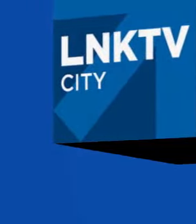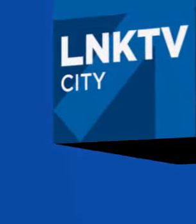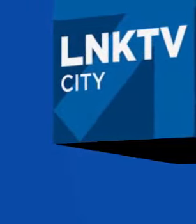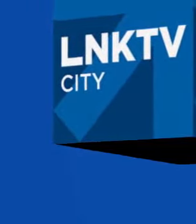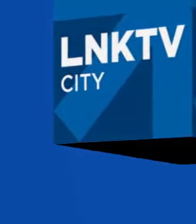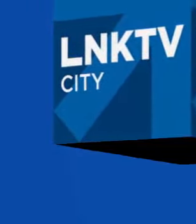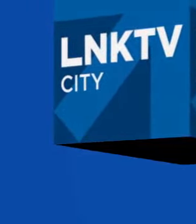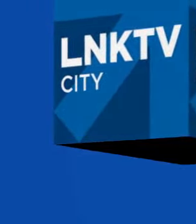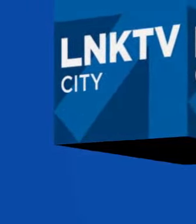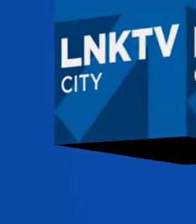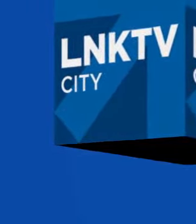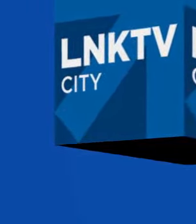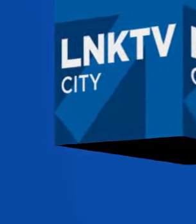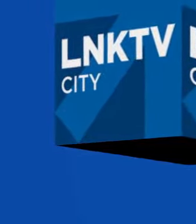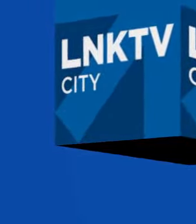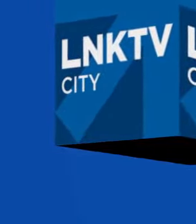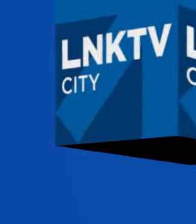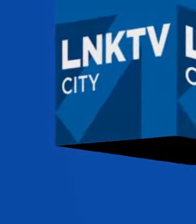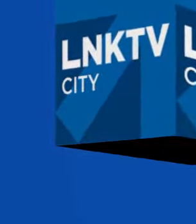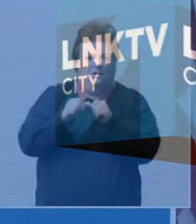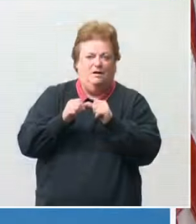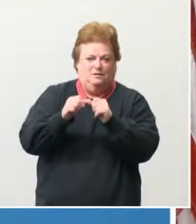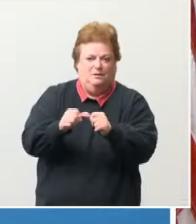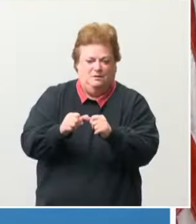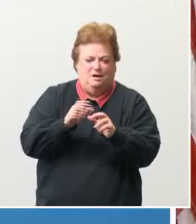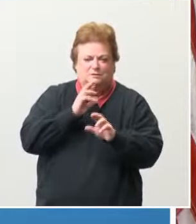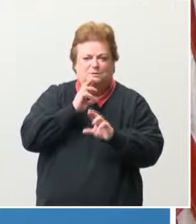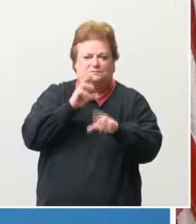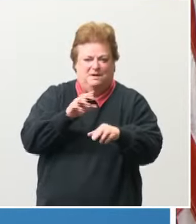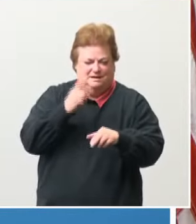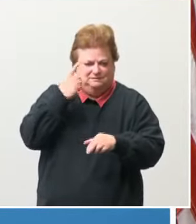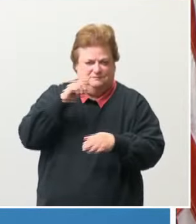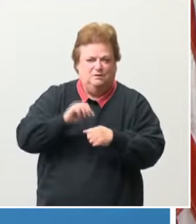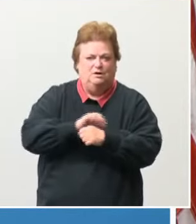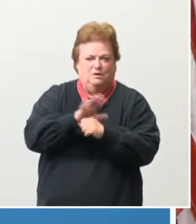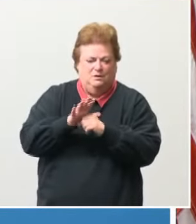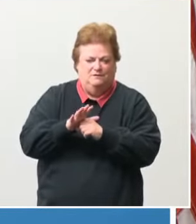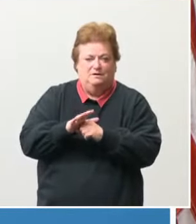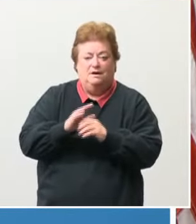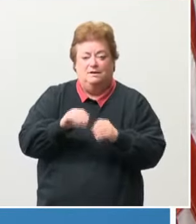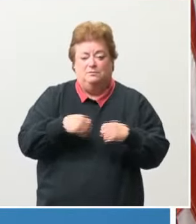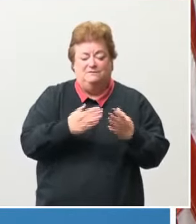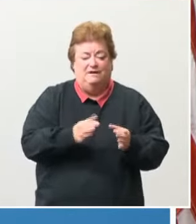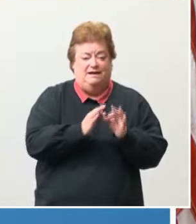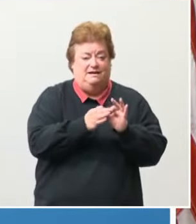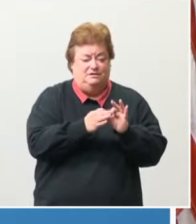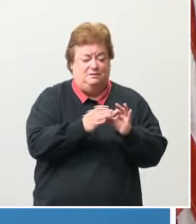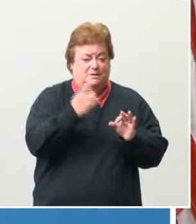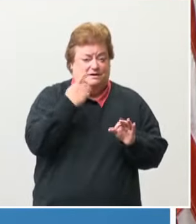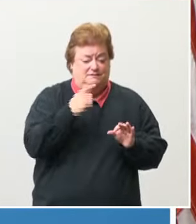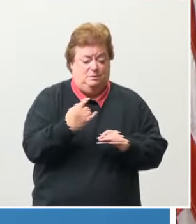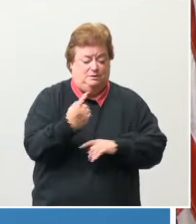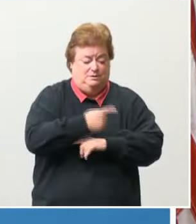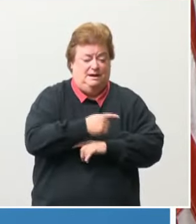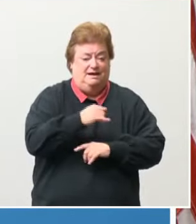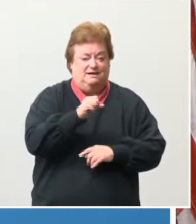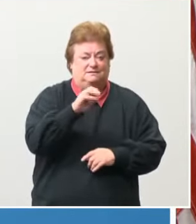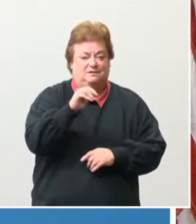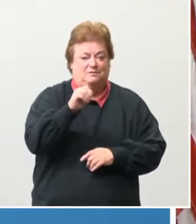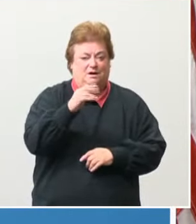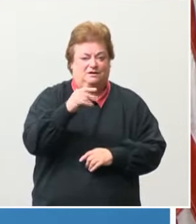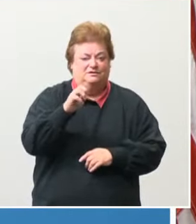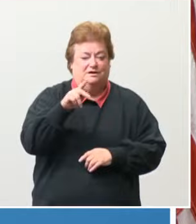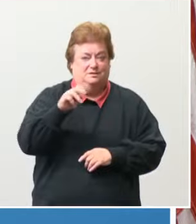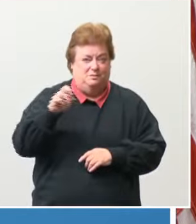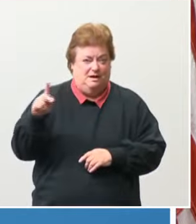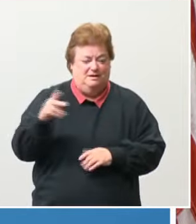Community briefing on our ongoing pandemic response efforts. Providing interpretation for us again today is Margie